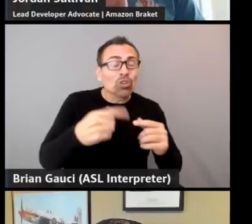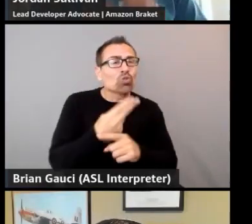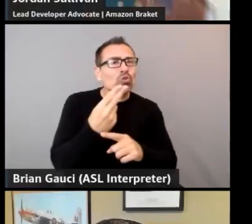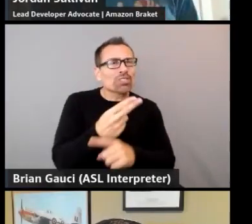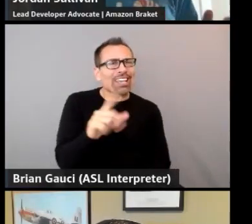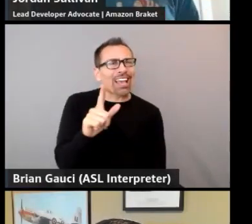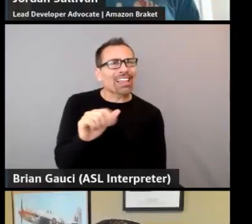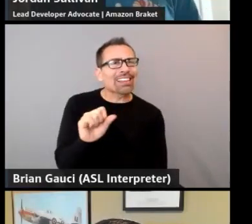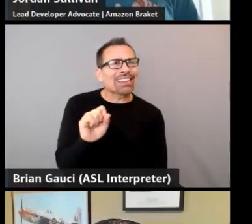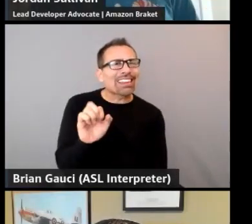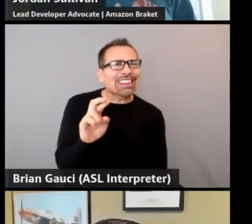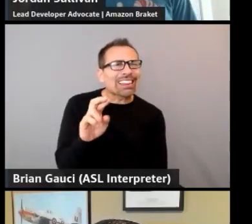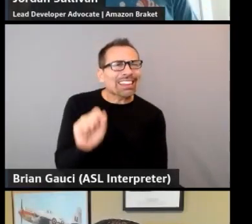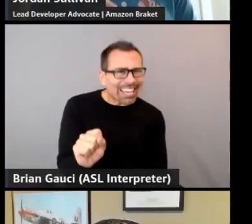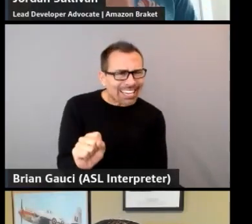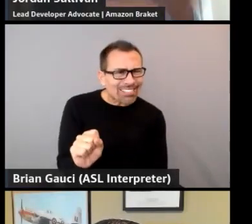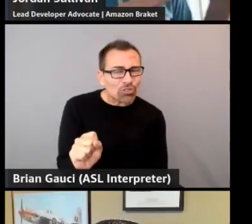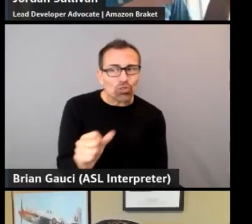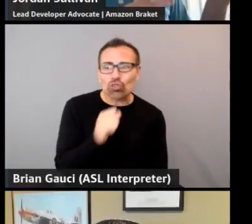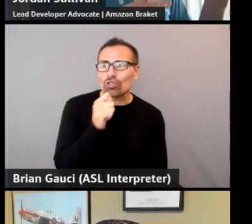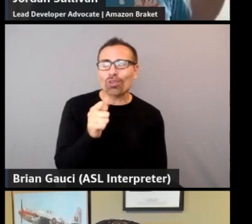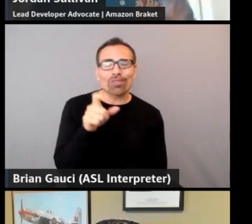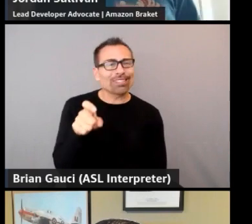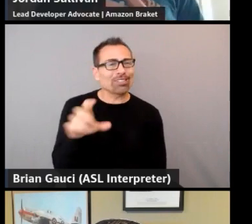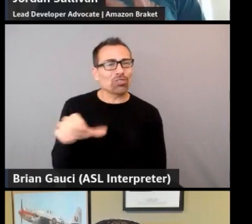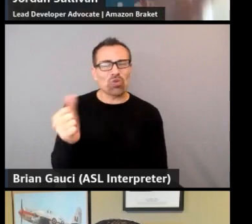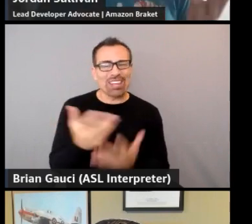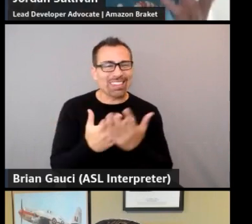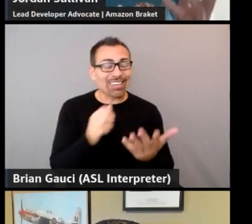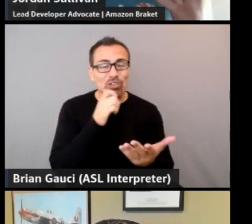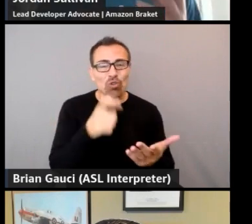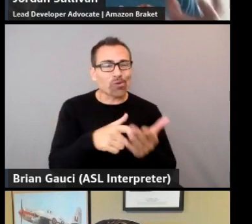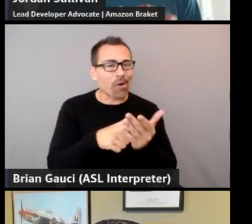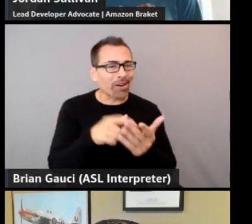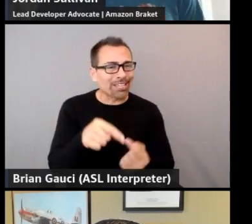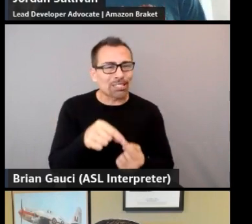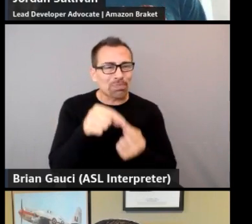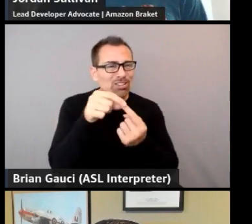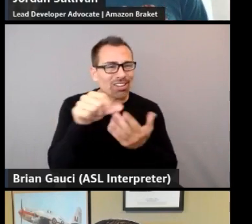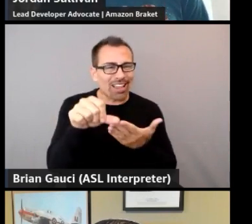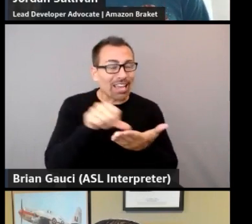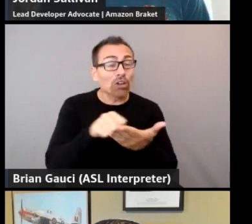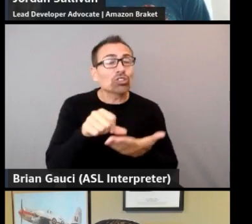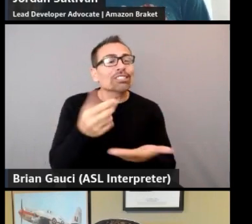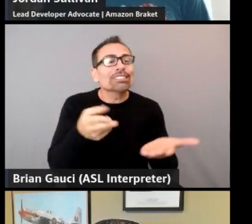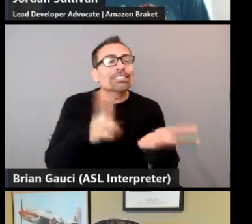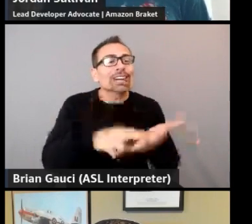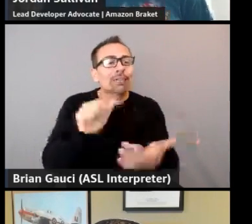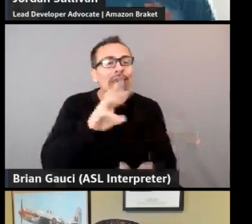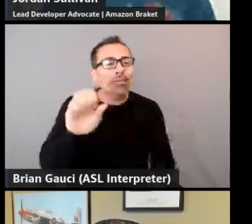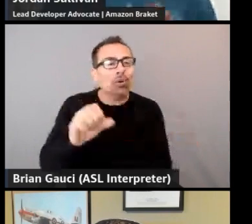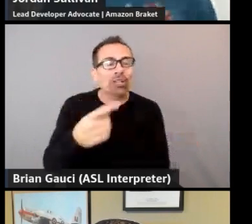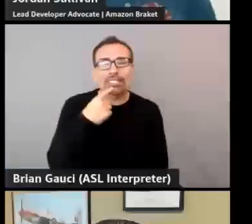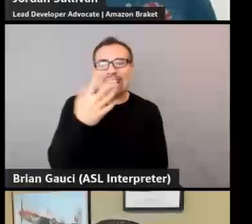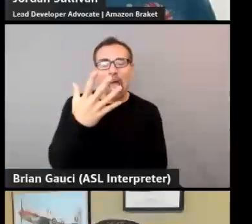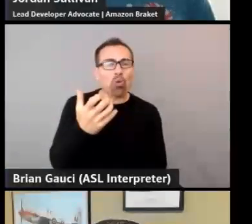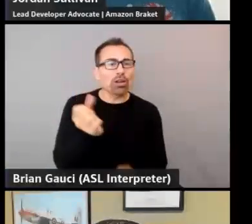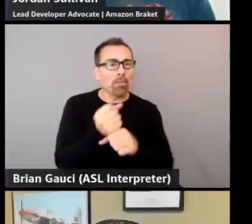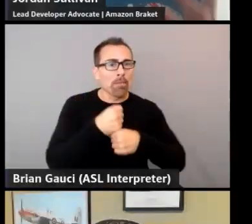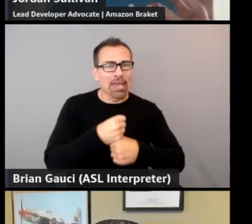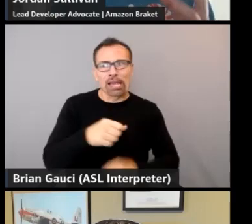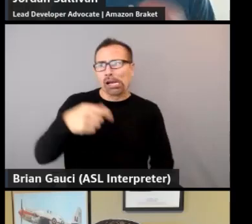like you don't need a special type of account. Like you can just sign up for AWS and be like, I want to make a quantum spin liquid on